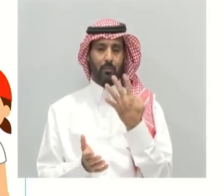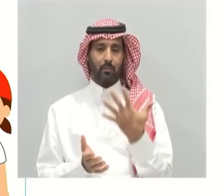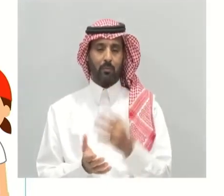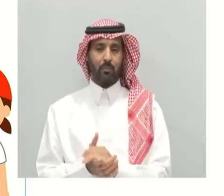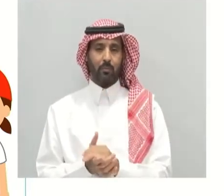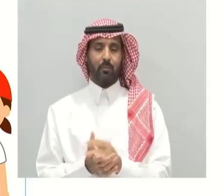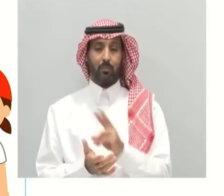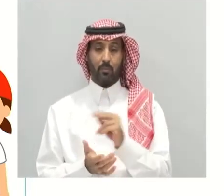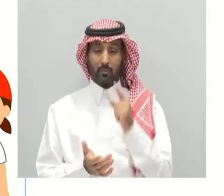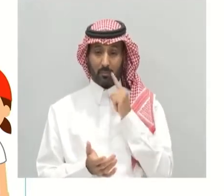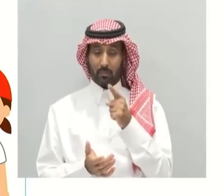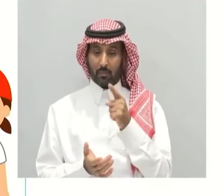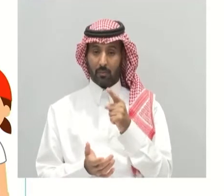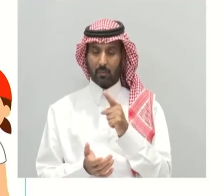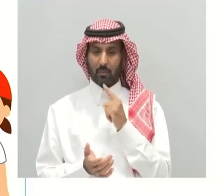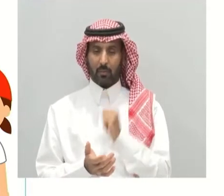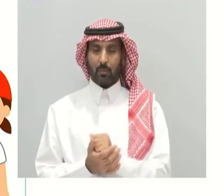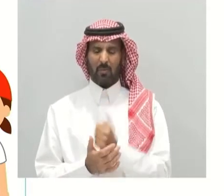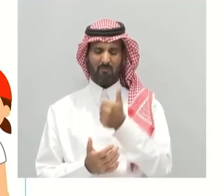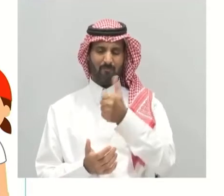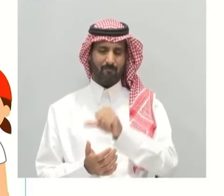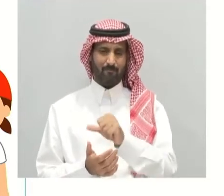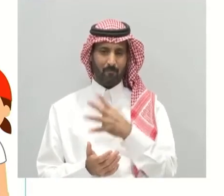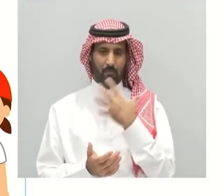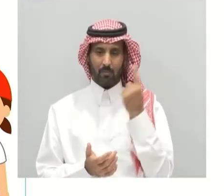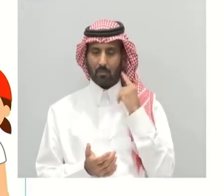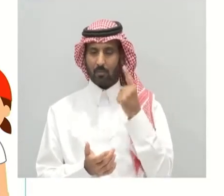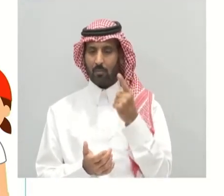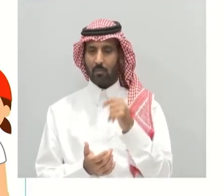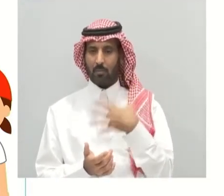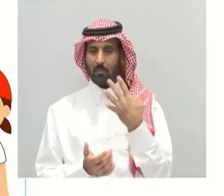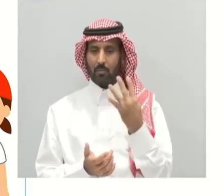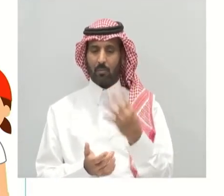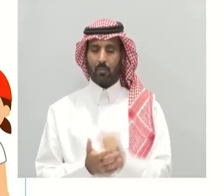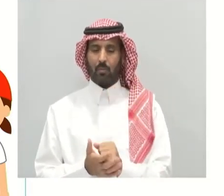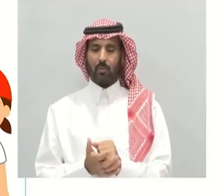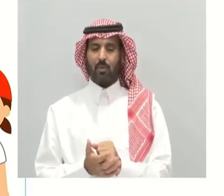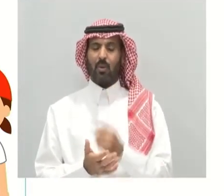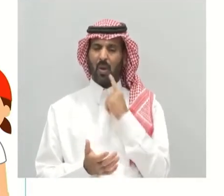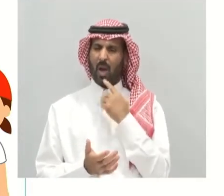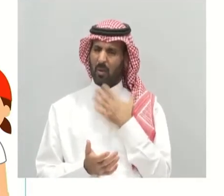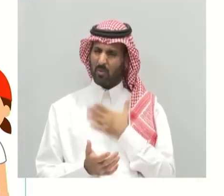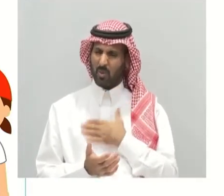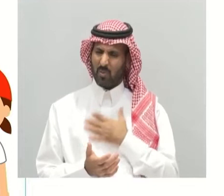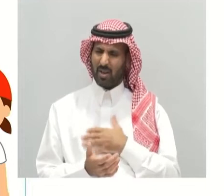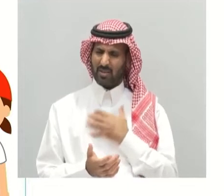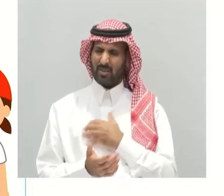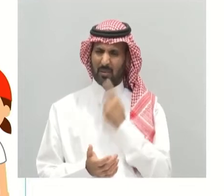five, as they are the comments we use for bad things. Number four is, sorry about